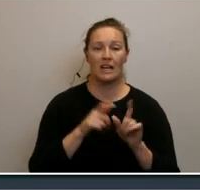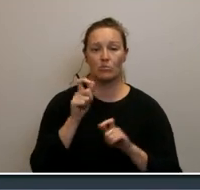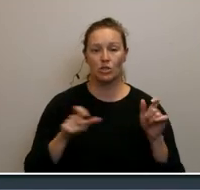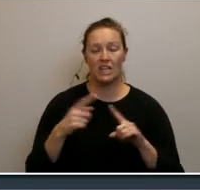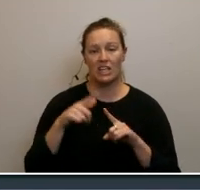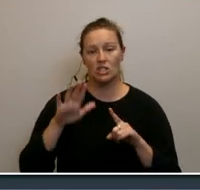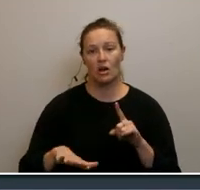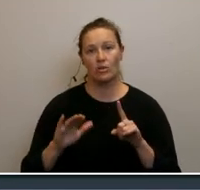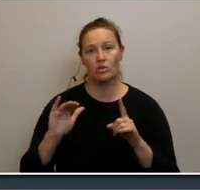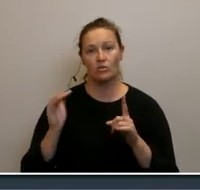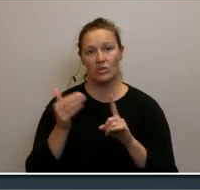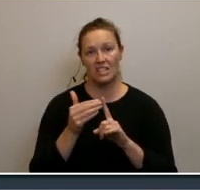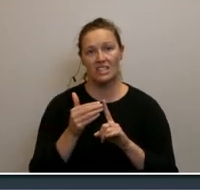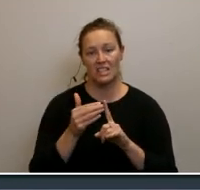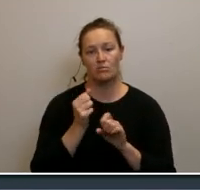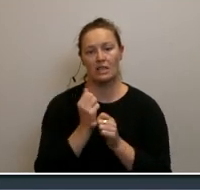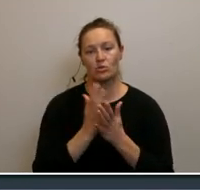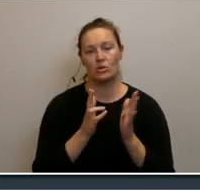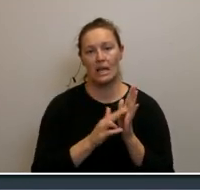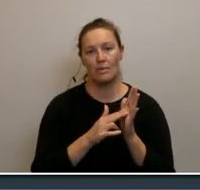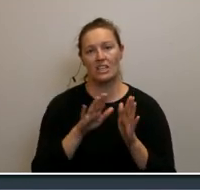at making Napier child friendly.